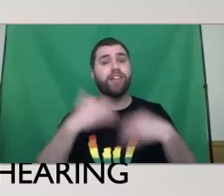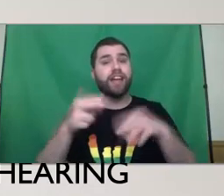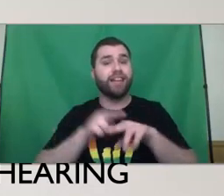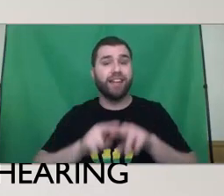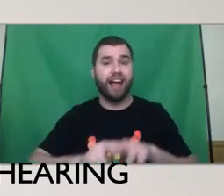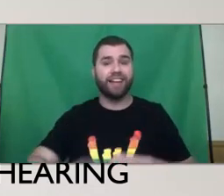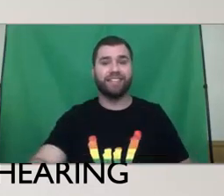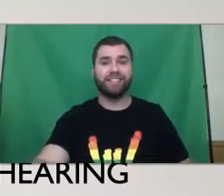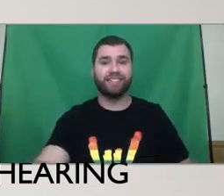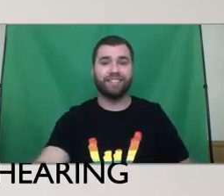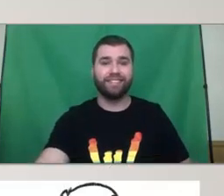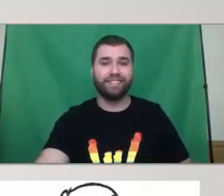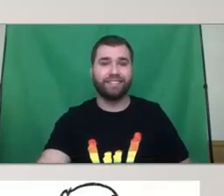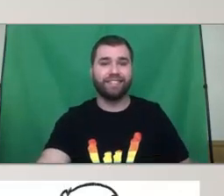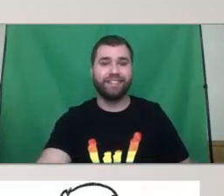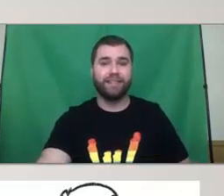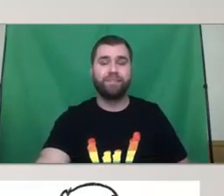go to the next slide.